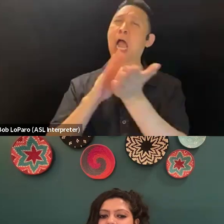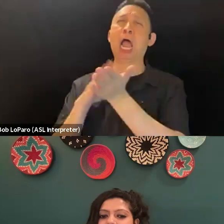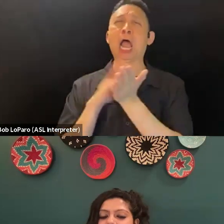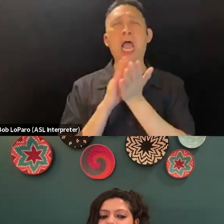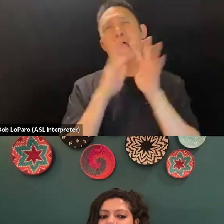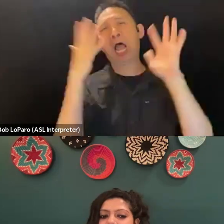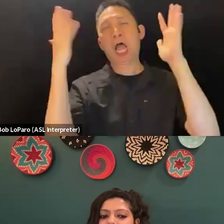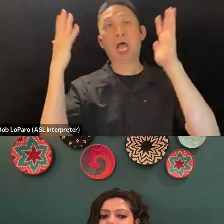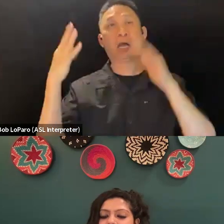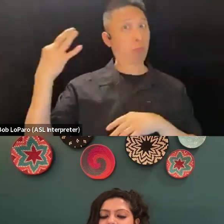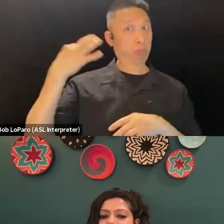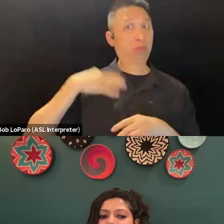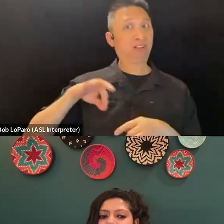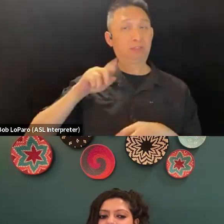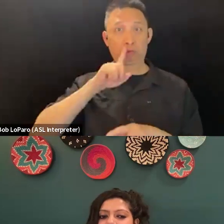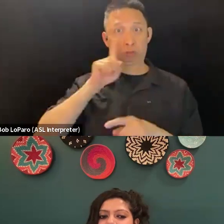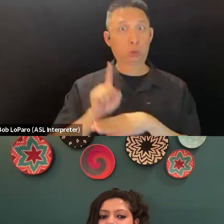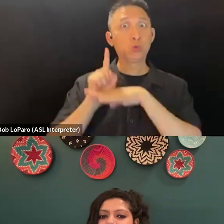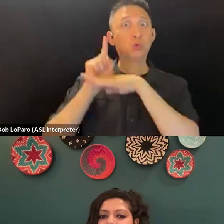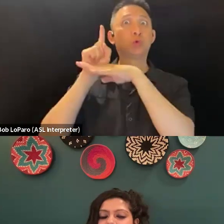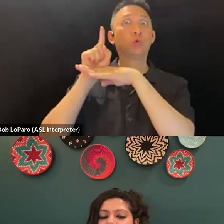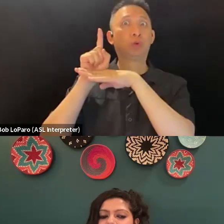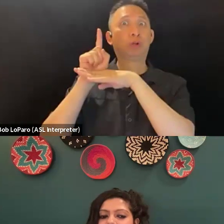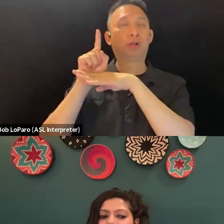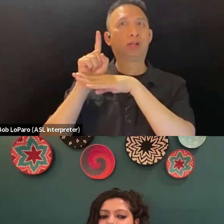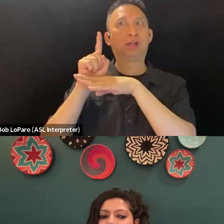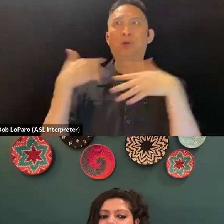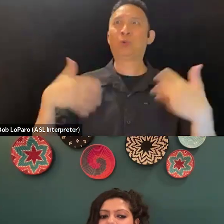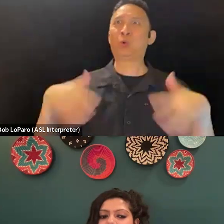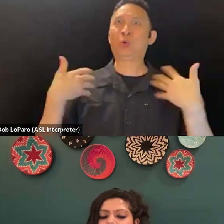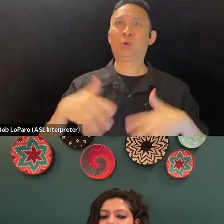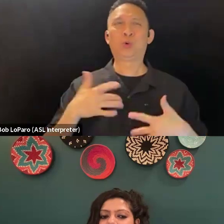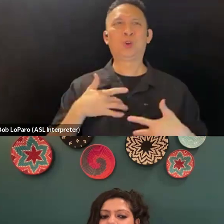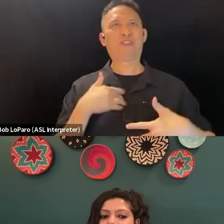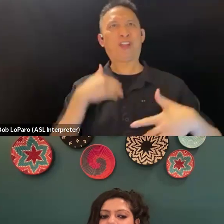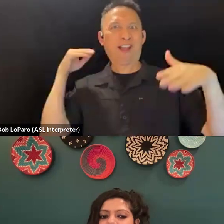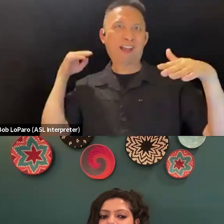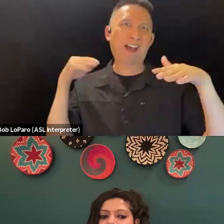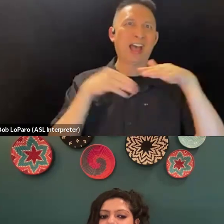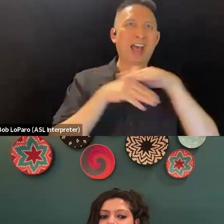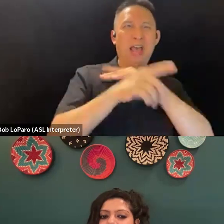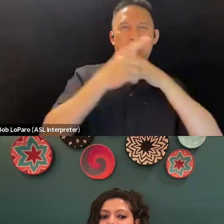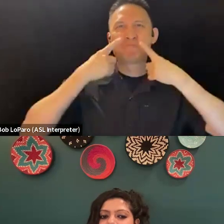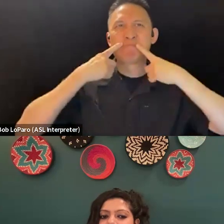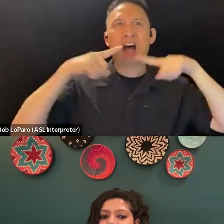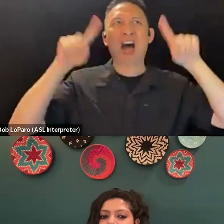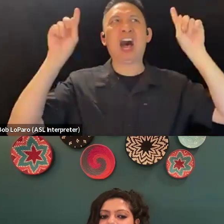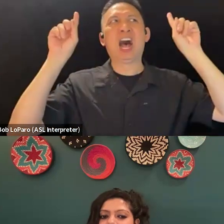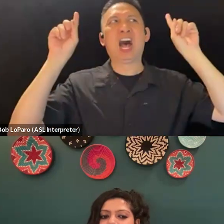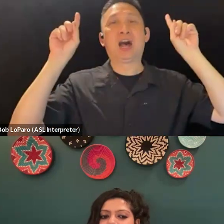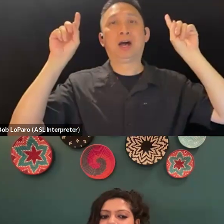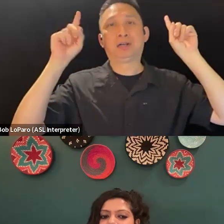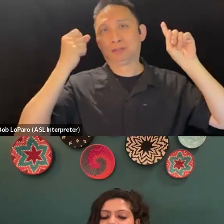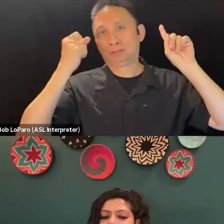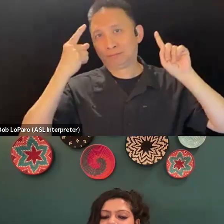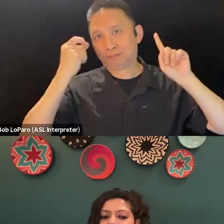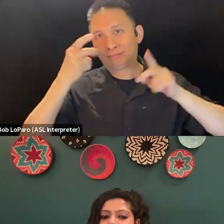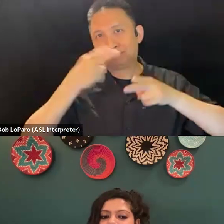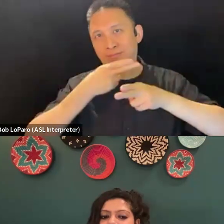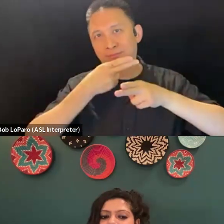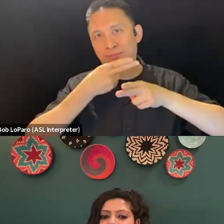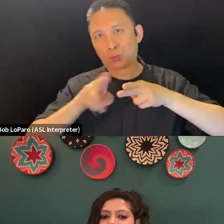point, you have to kind of keep in mind, okay, I don't think this is a climate film because it's very important to, I think, especially for